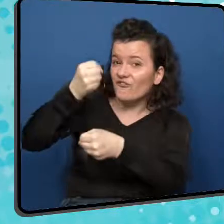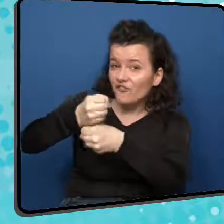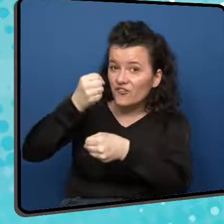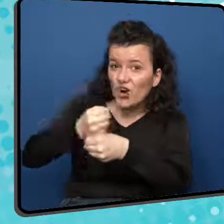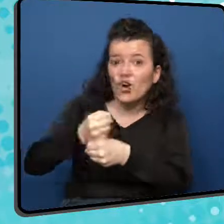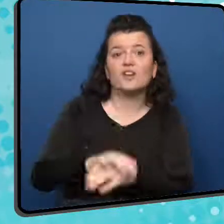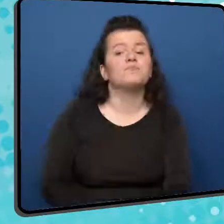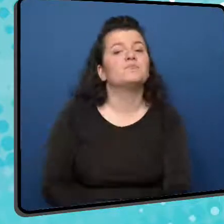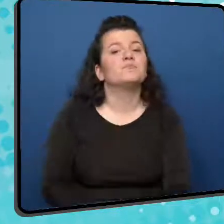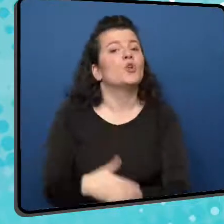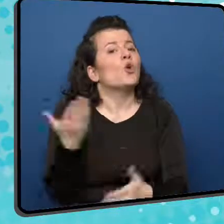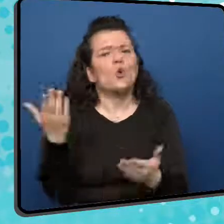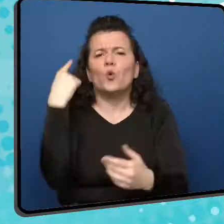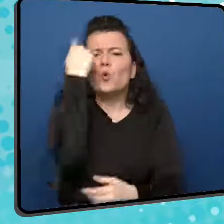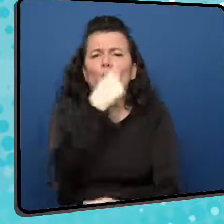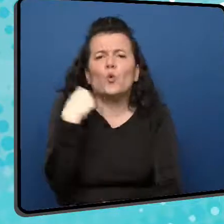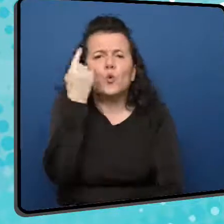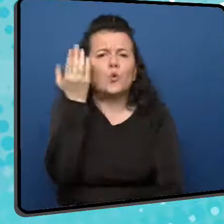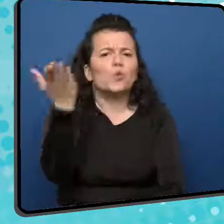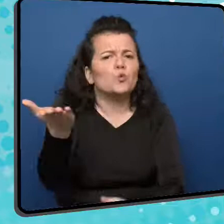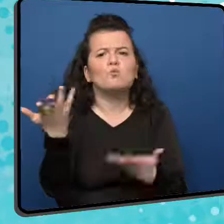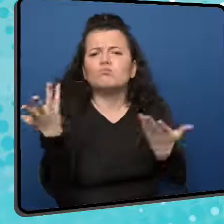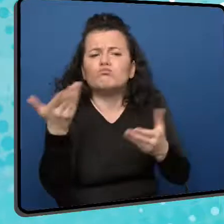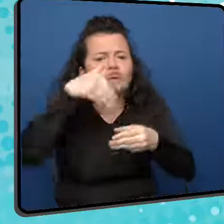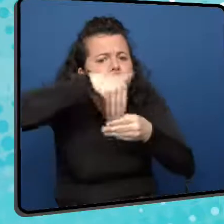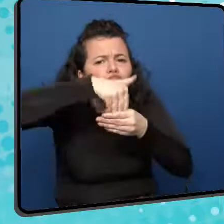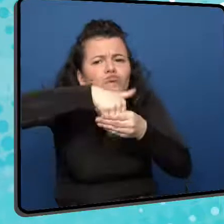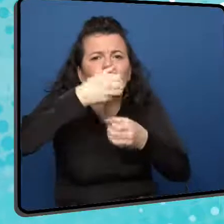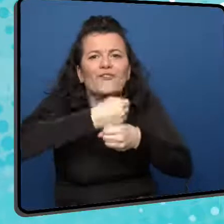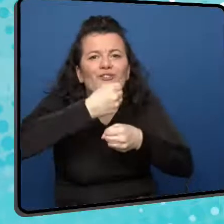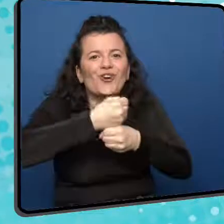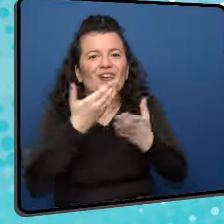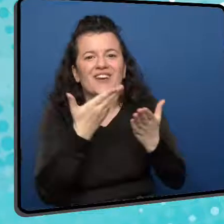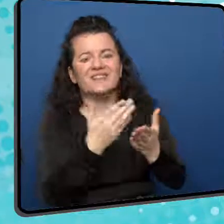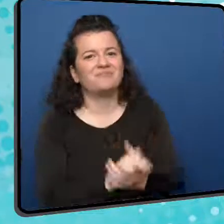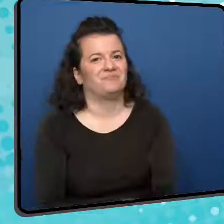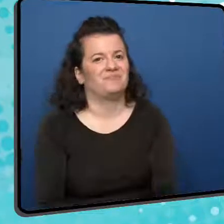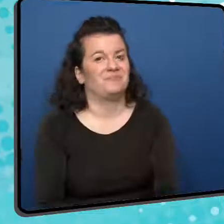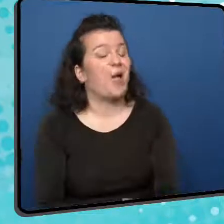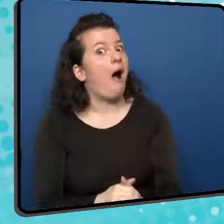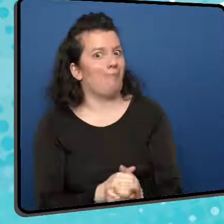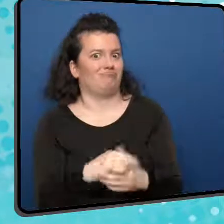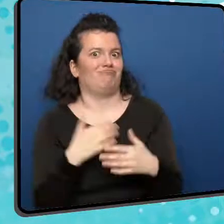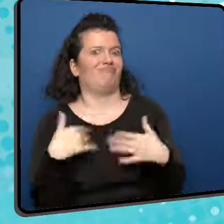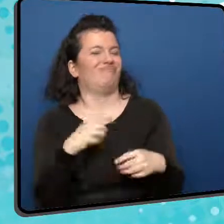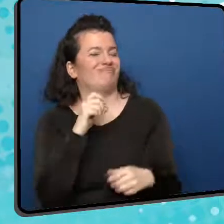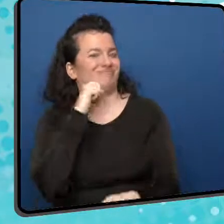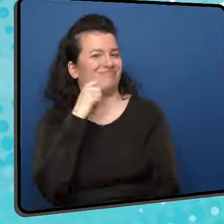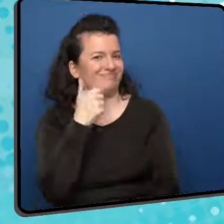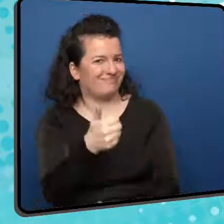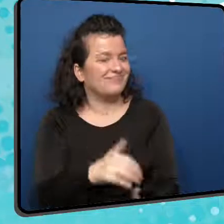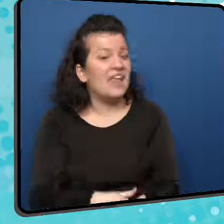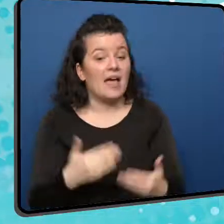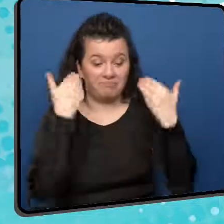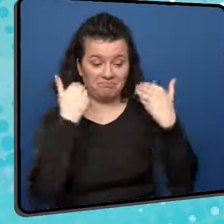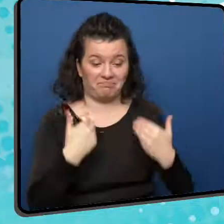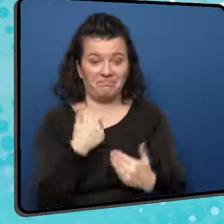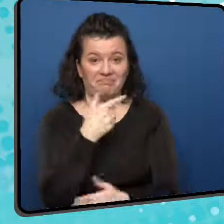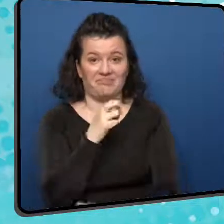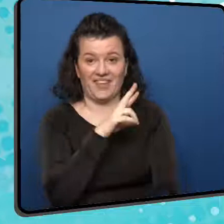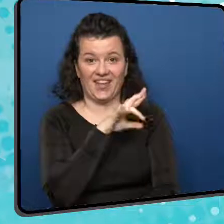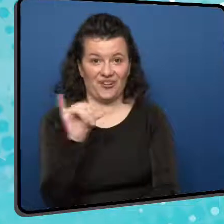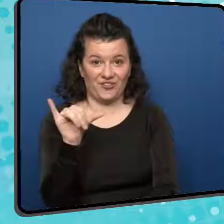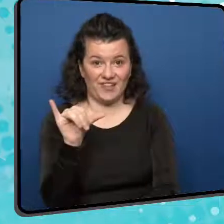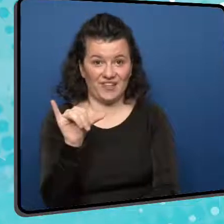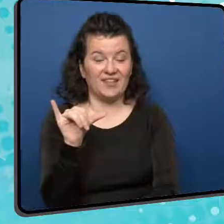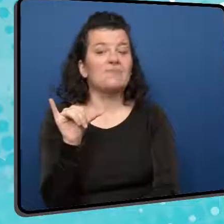let's start there. Tell us a little bit about yourself. Cool. So hi, I'm Terry. So I run a